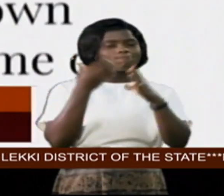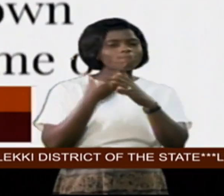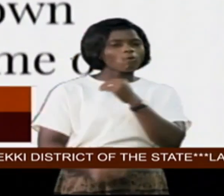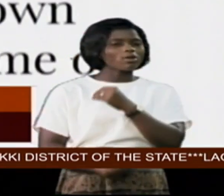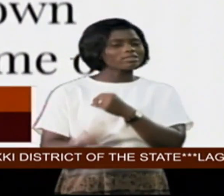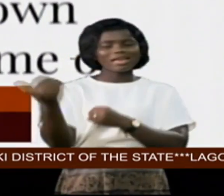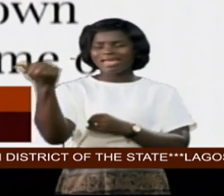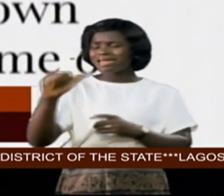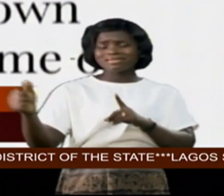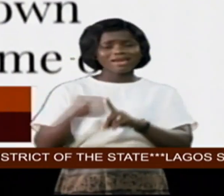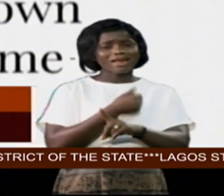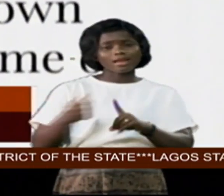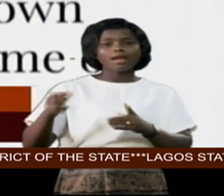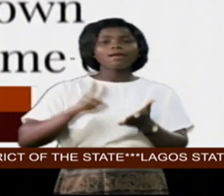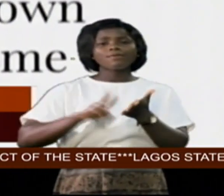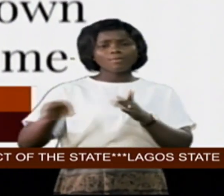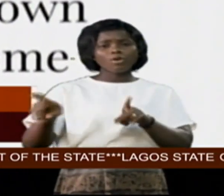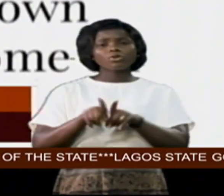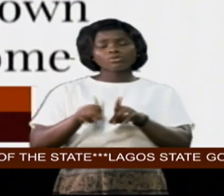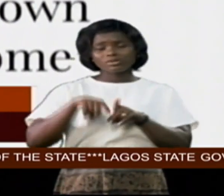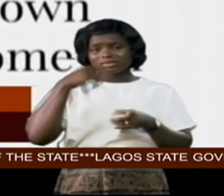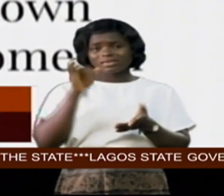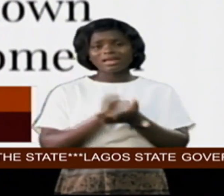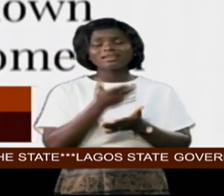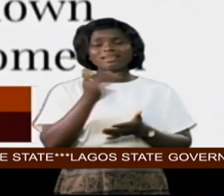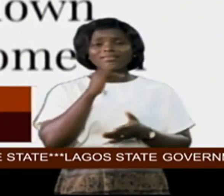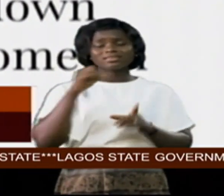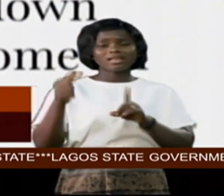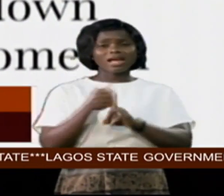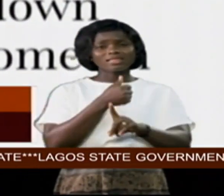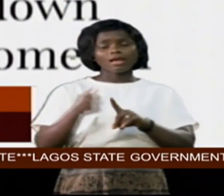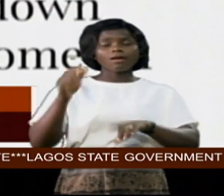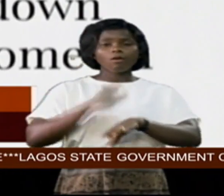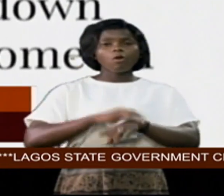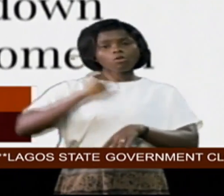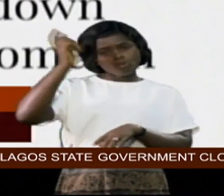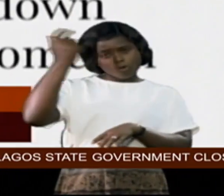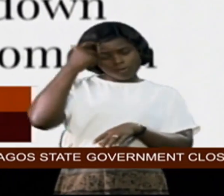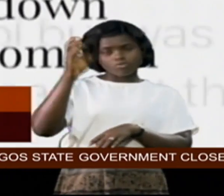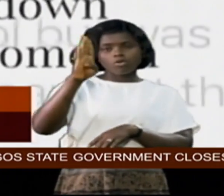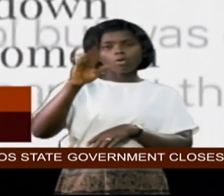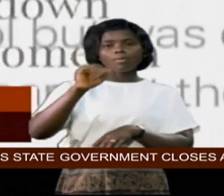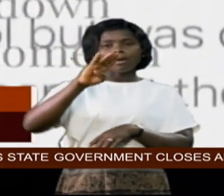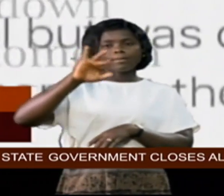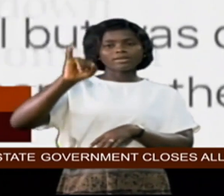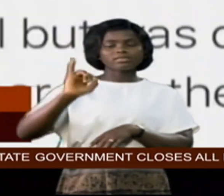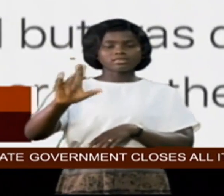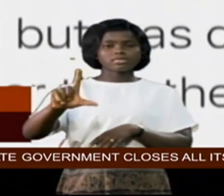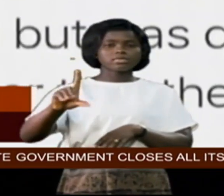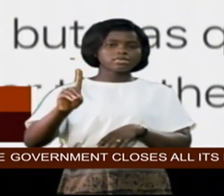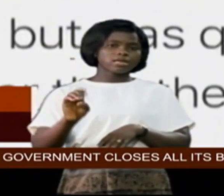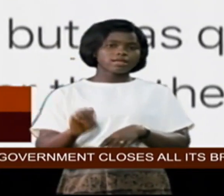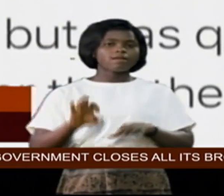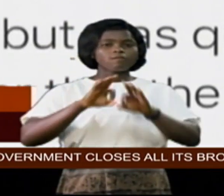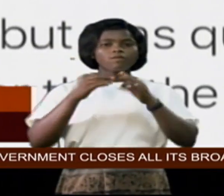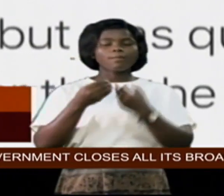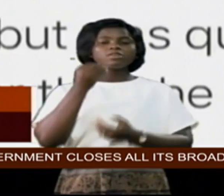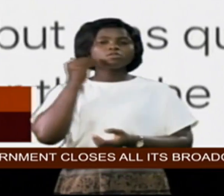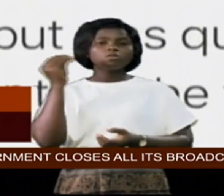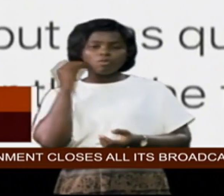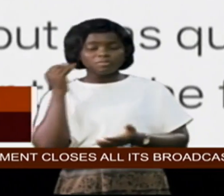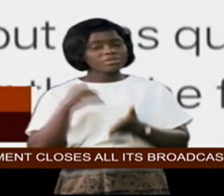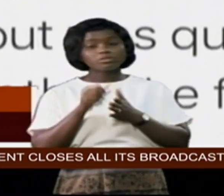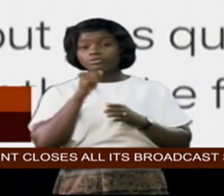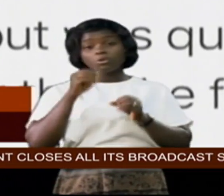the station. Reports also say there was an attempted arson attack on Governor Babajide Sanwo-Olu's family home. While it isn't clear